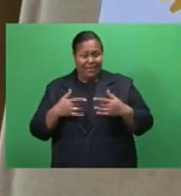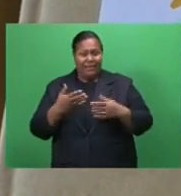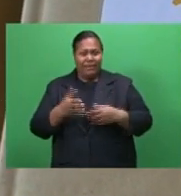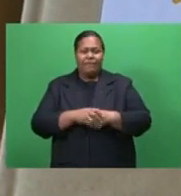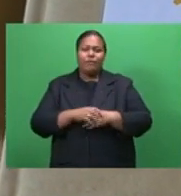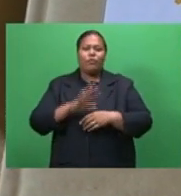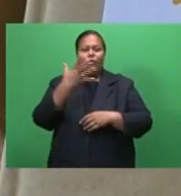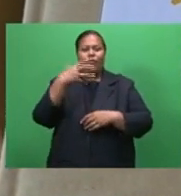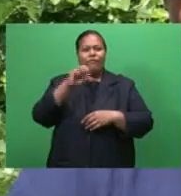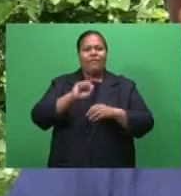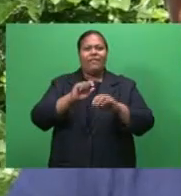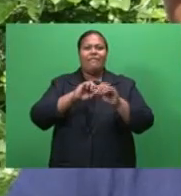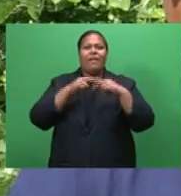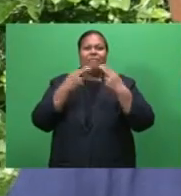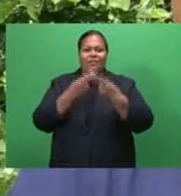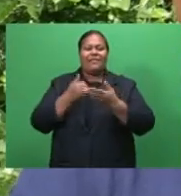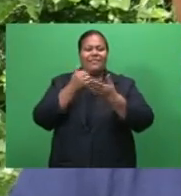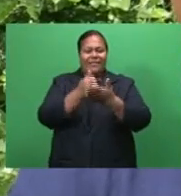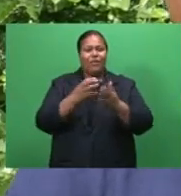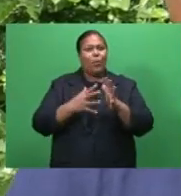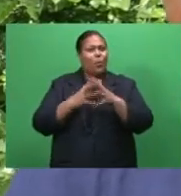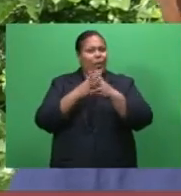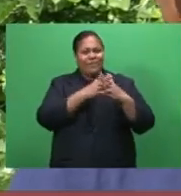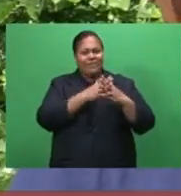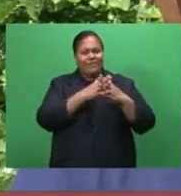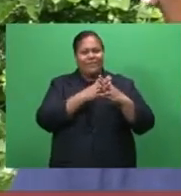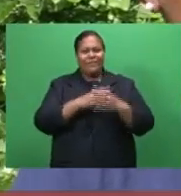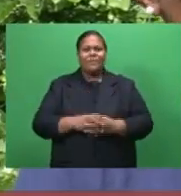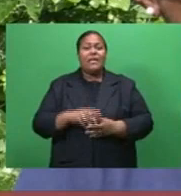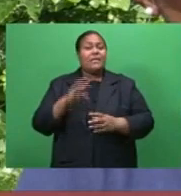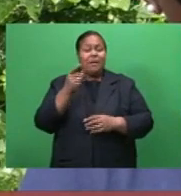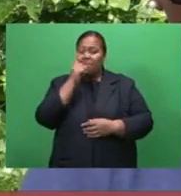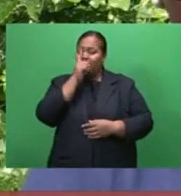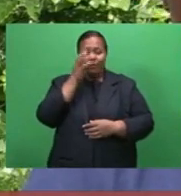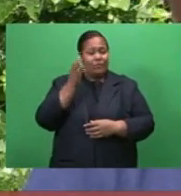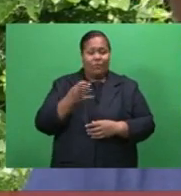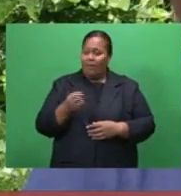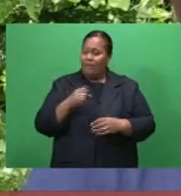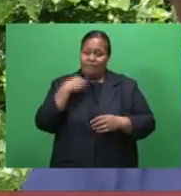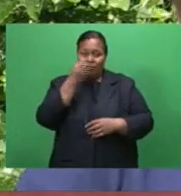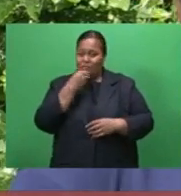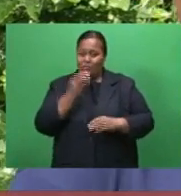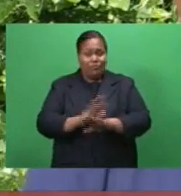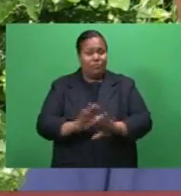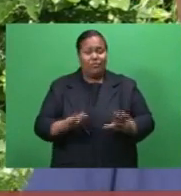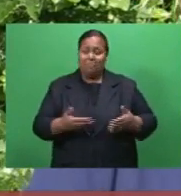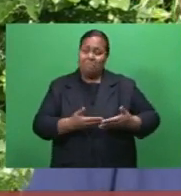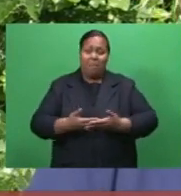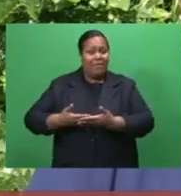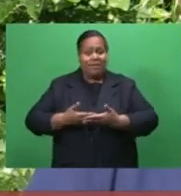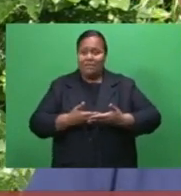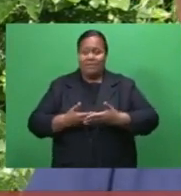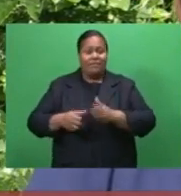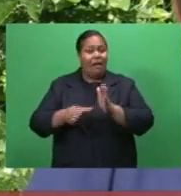Western Division. Some people don't have food for their children and their babies, and it's just hard times, so it's